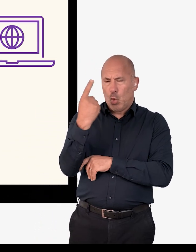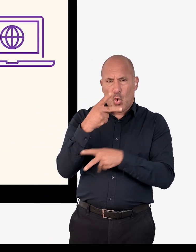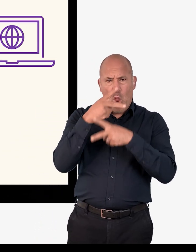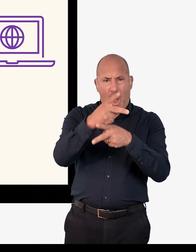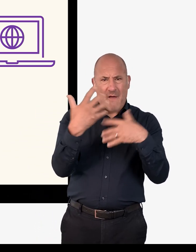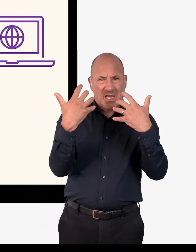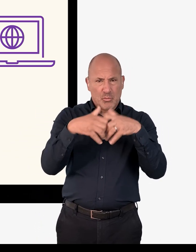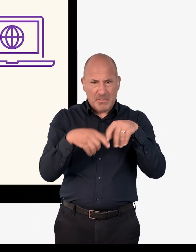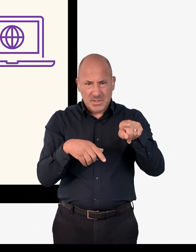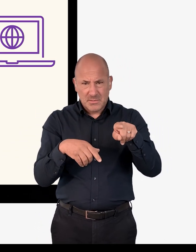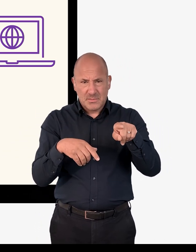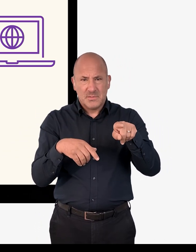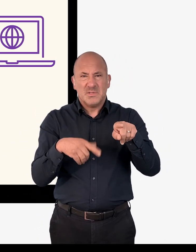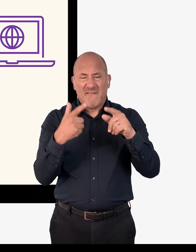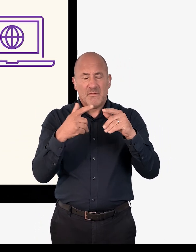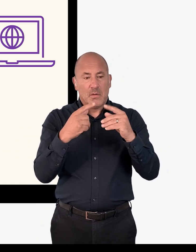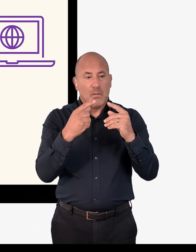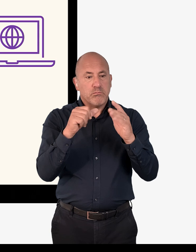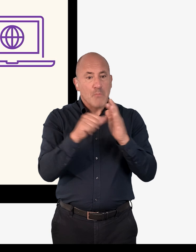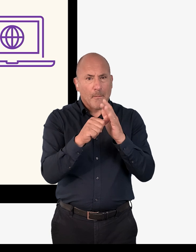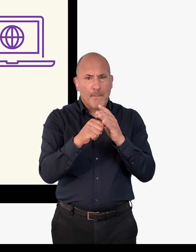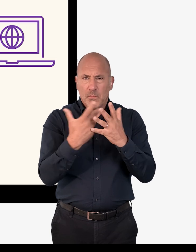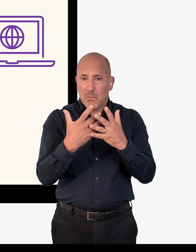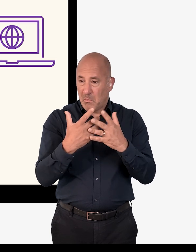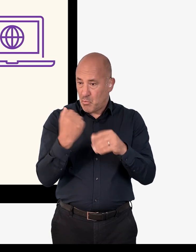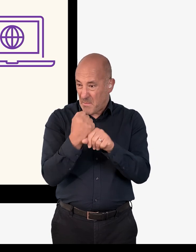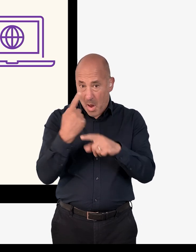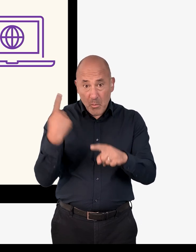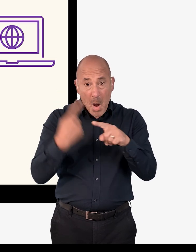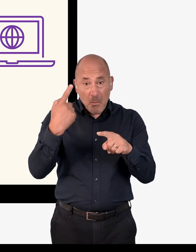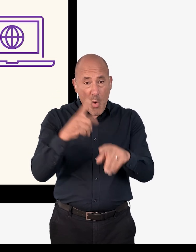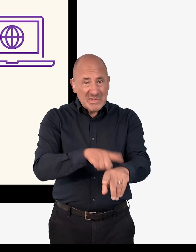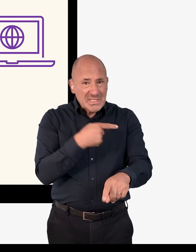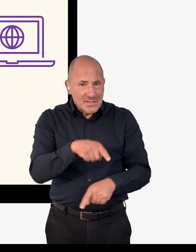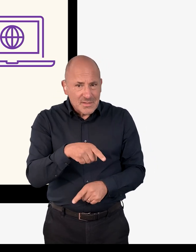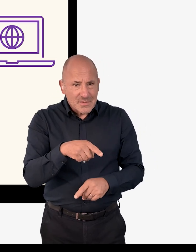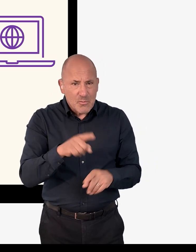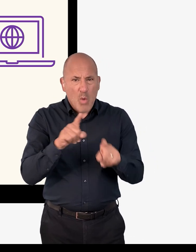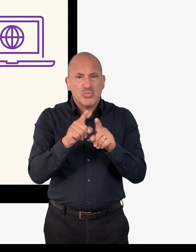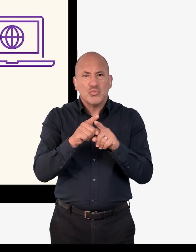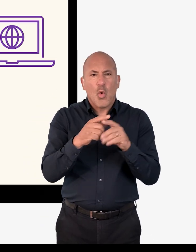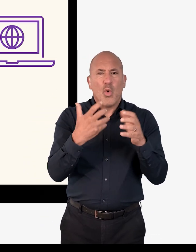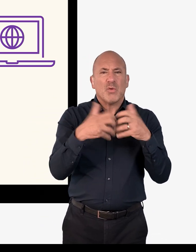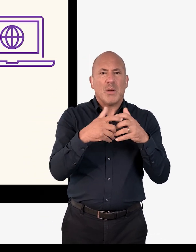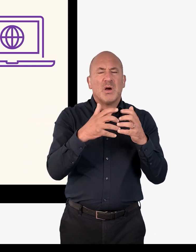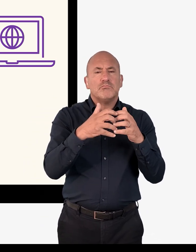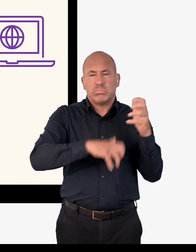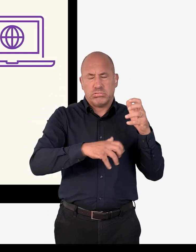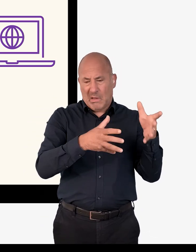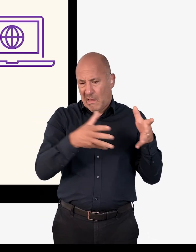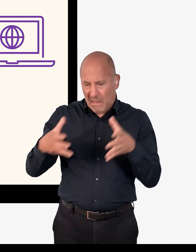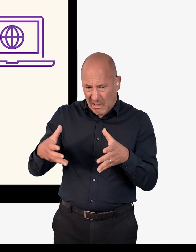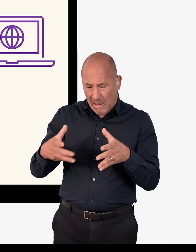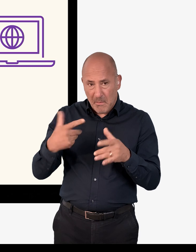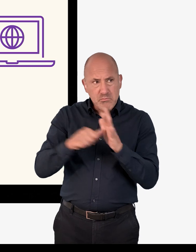will maintain equipment, how quickly it can be repaired if there's an issue, and what the implications are of the equipment being out